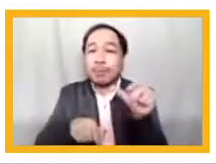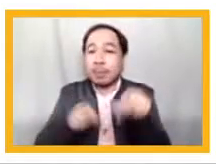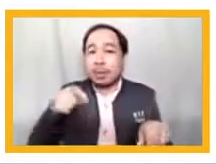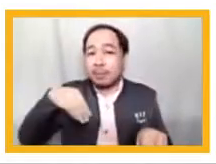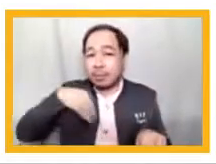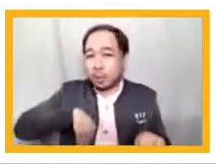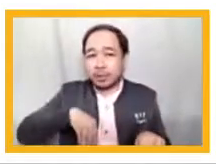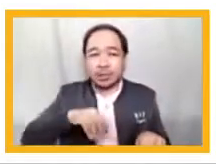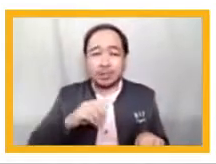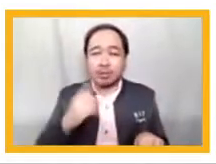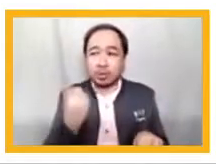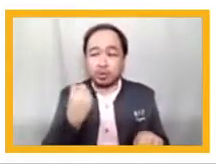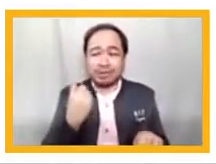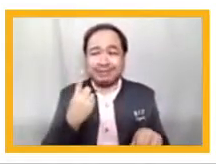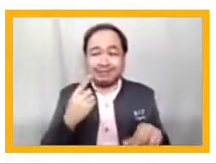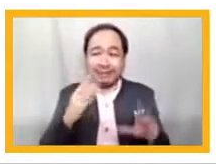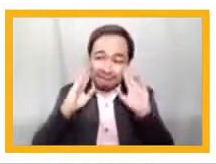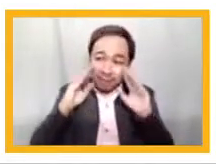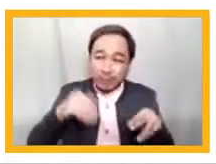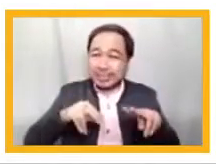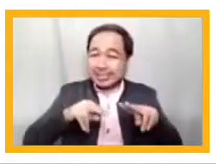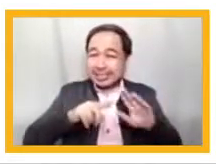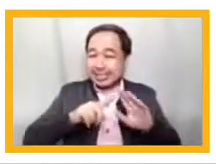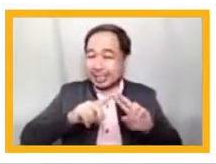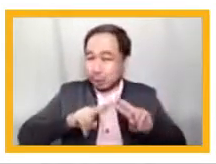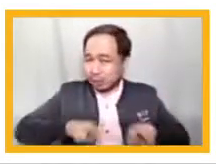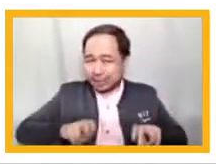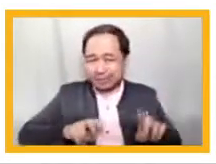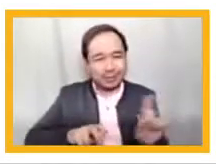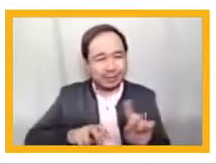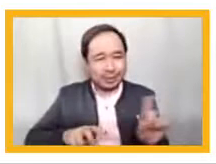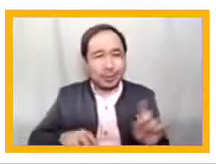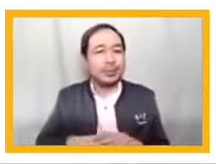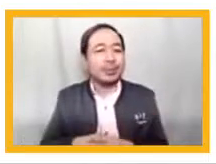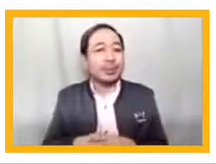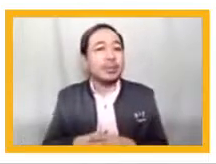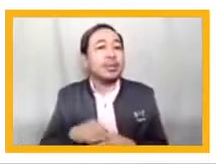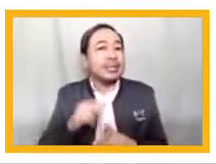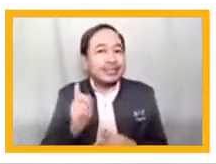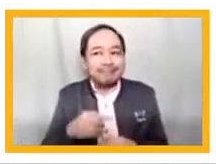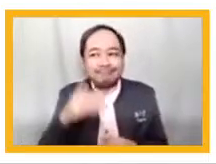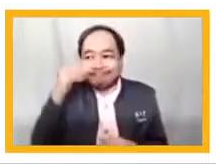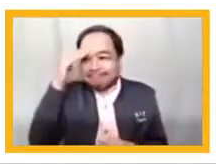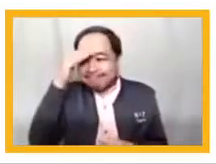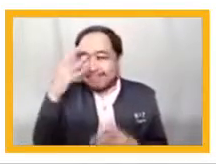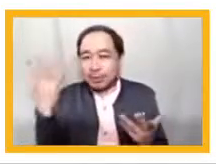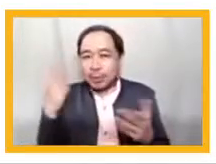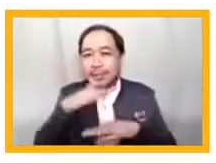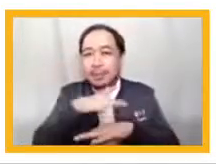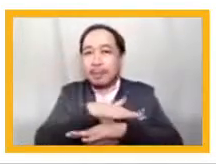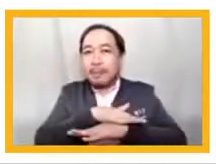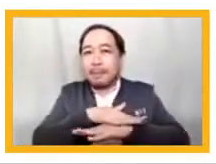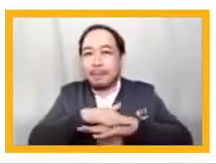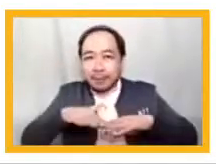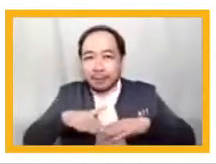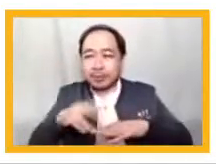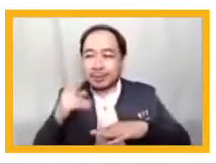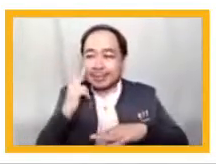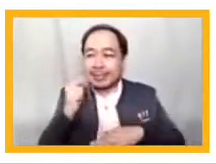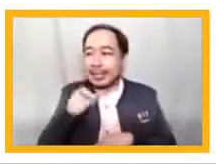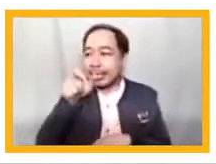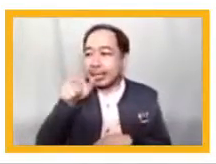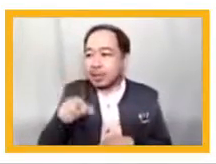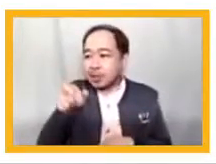And we need some platform to connect the human resources from